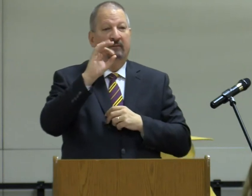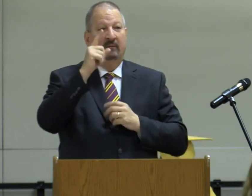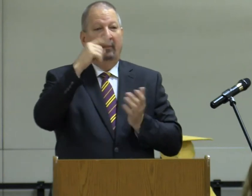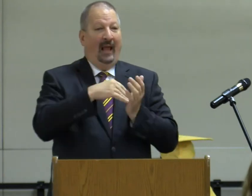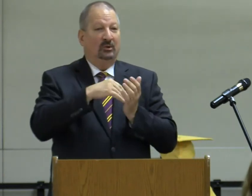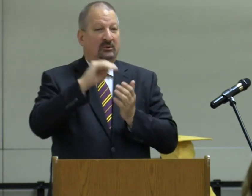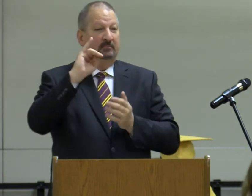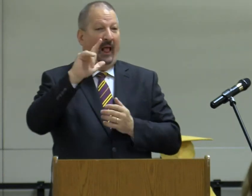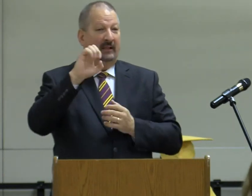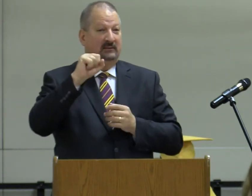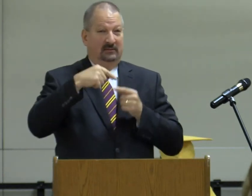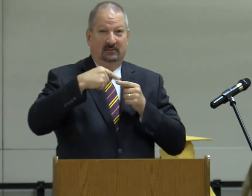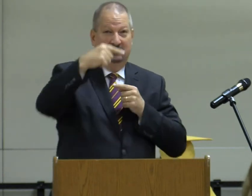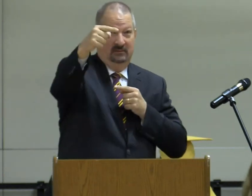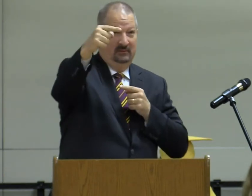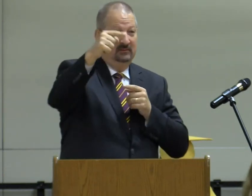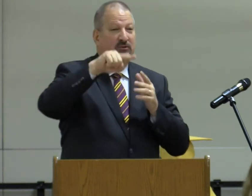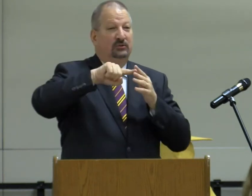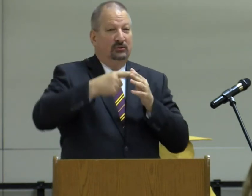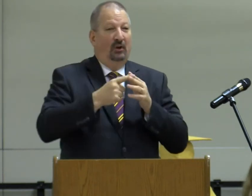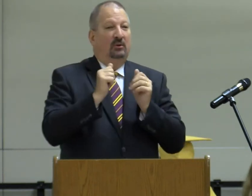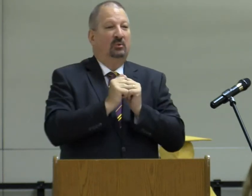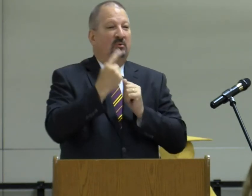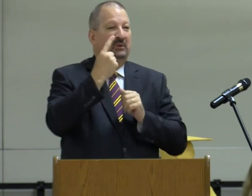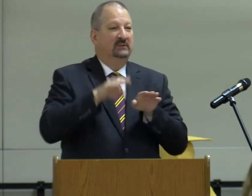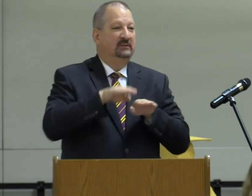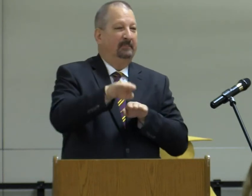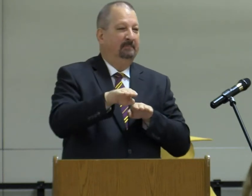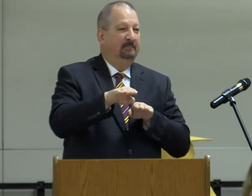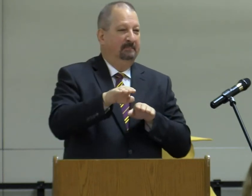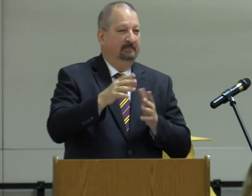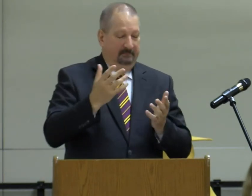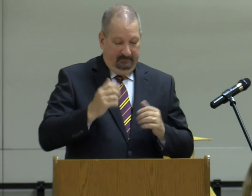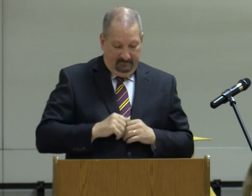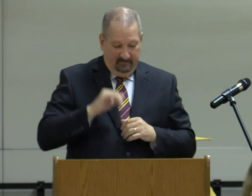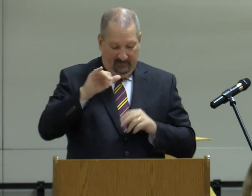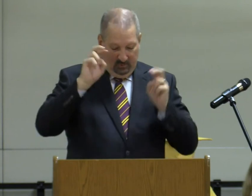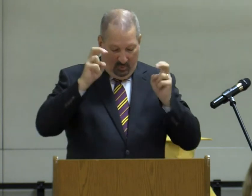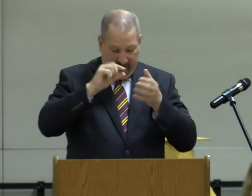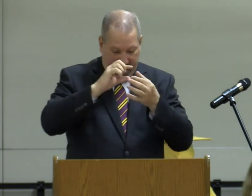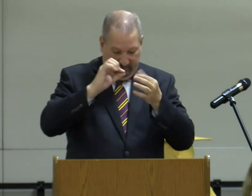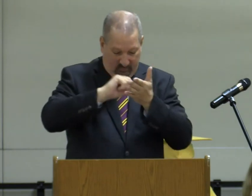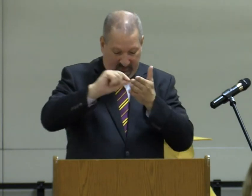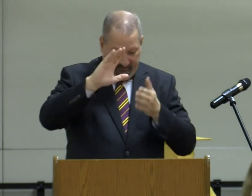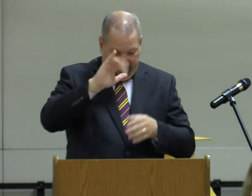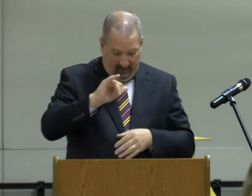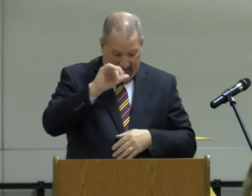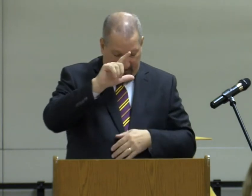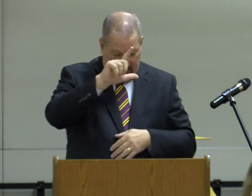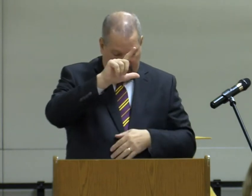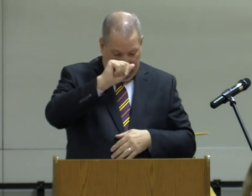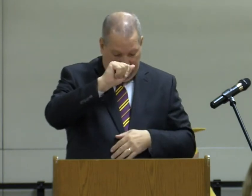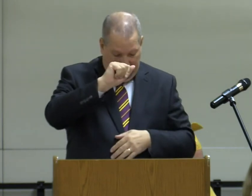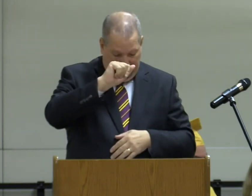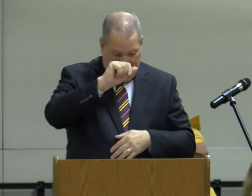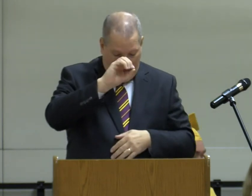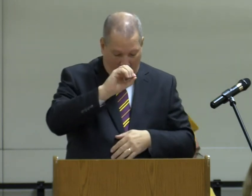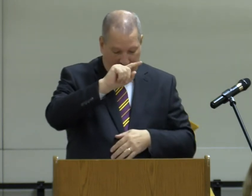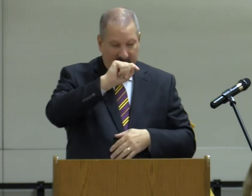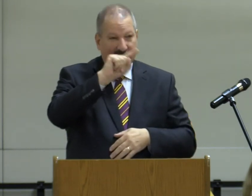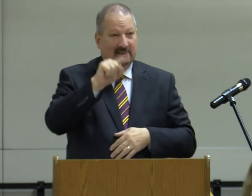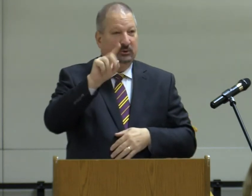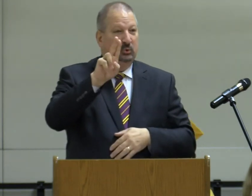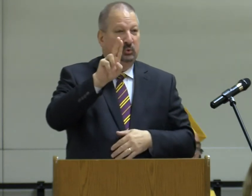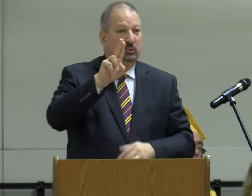quote that I try to keep in mind on any challenges that come my way, and that is, a journey of 1,000 miles begins with a single